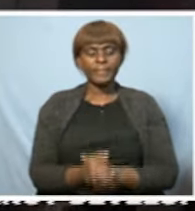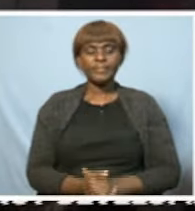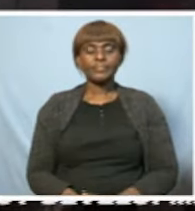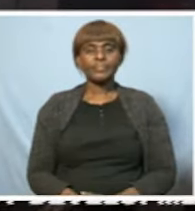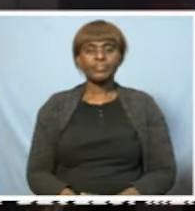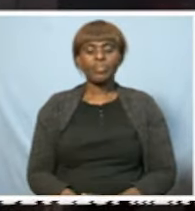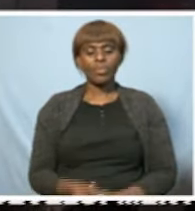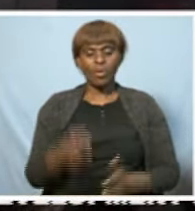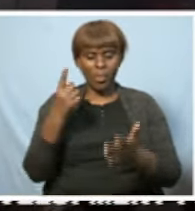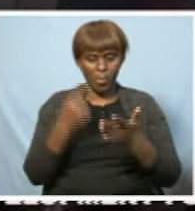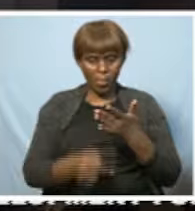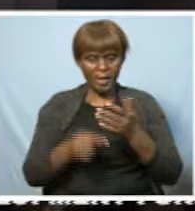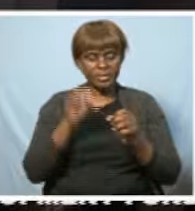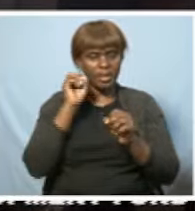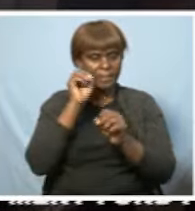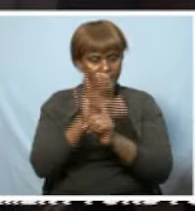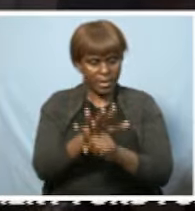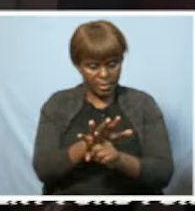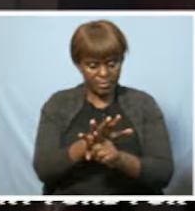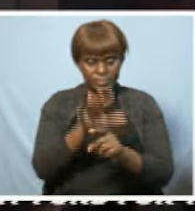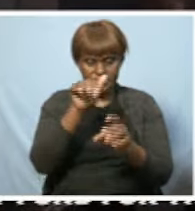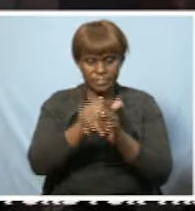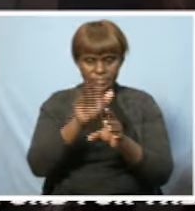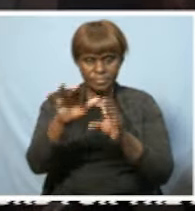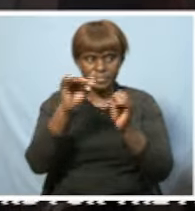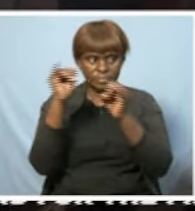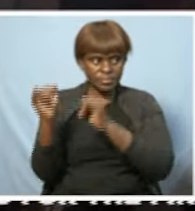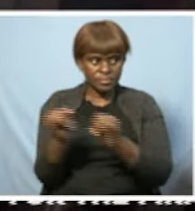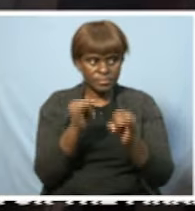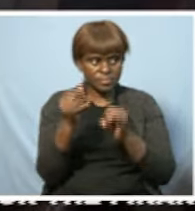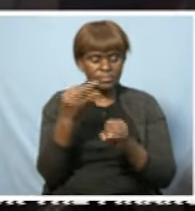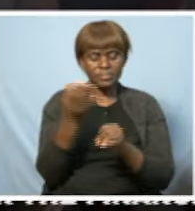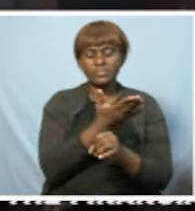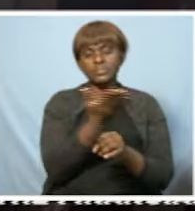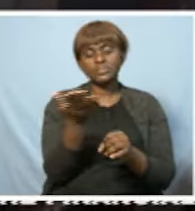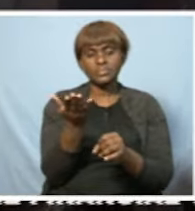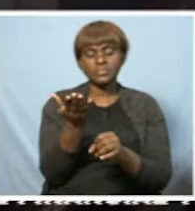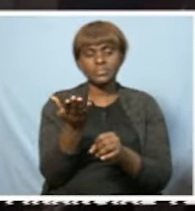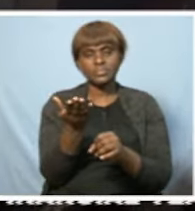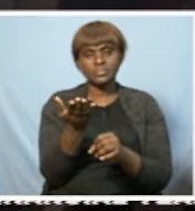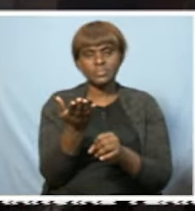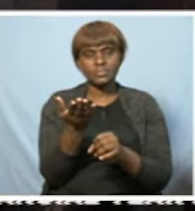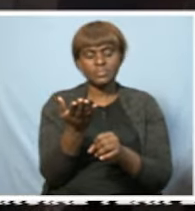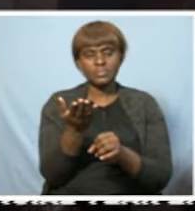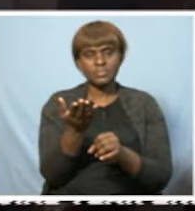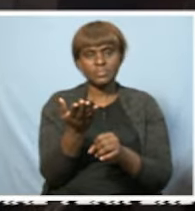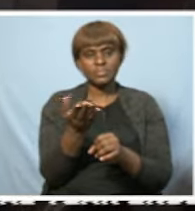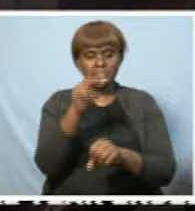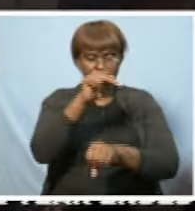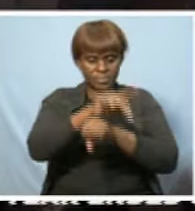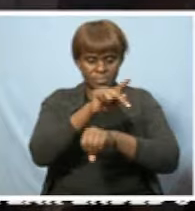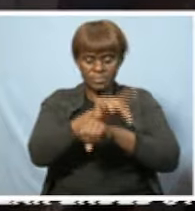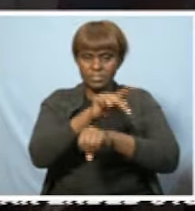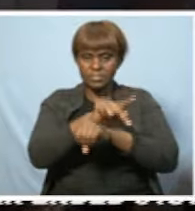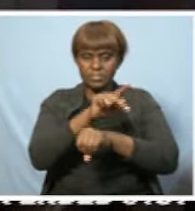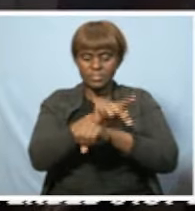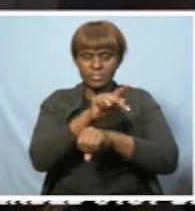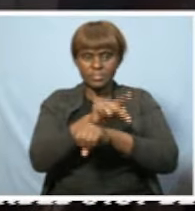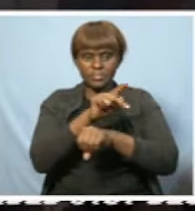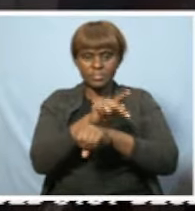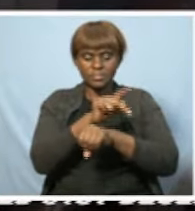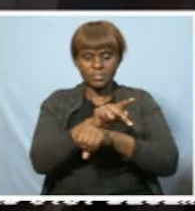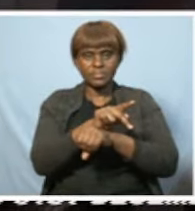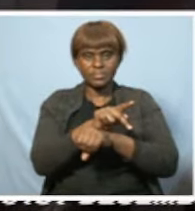what is the major impact on the implementation of the projects, as well as